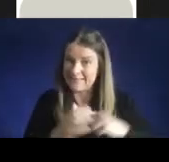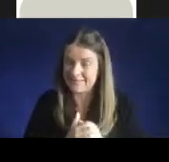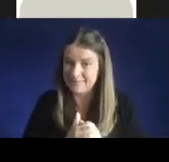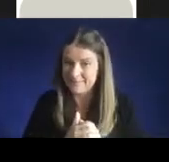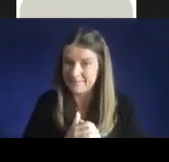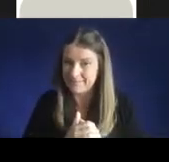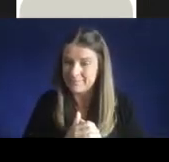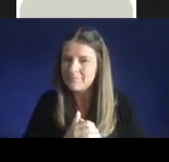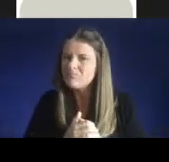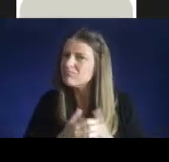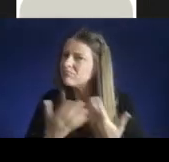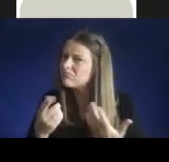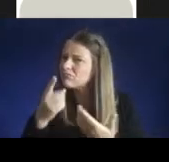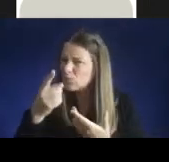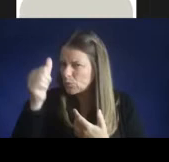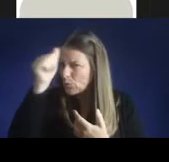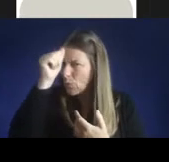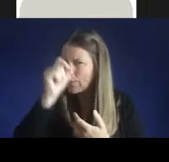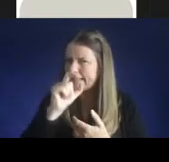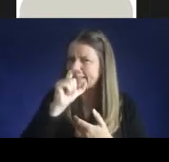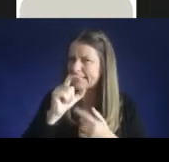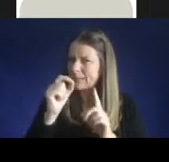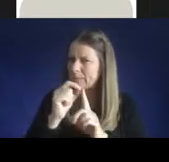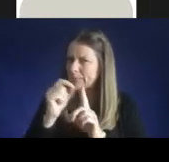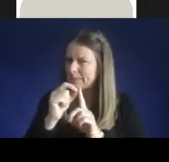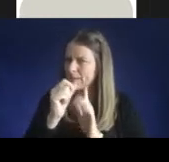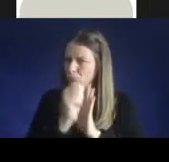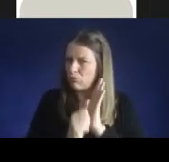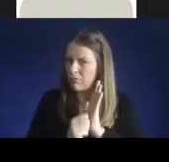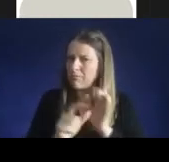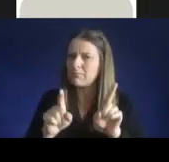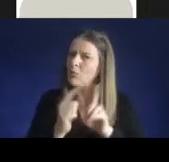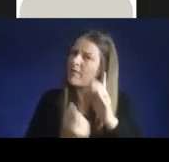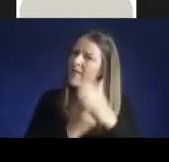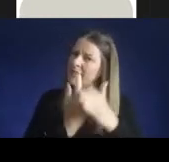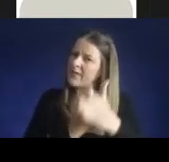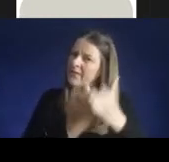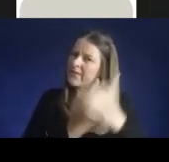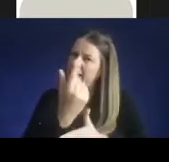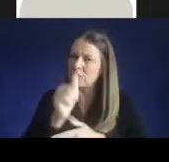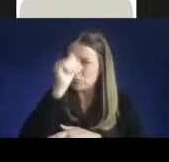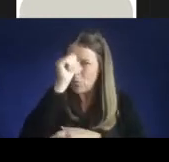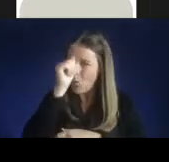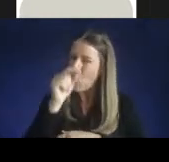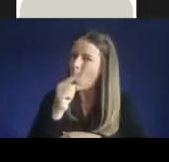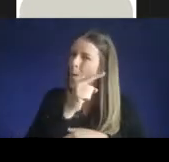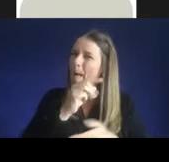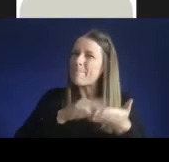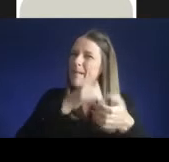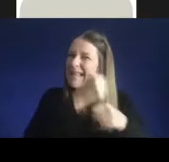If you're familiar with the CPP programme and its events, you will most likely be aware of